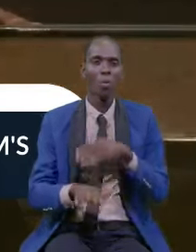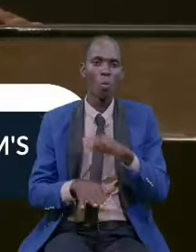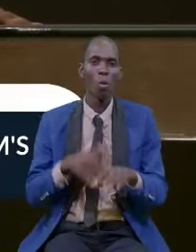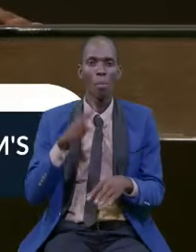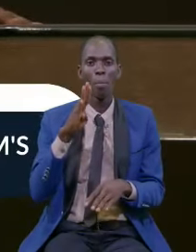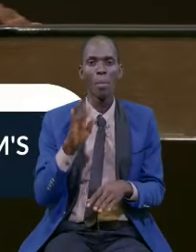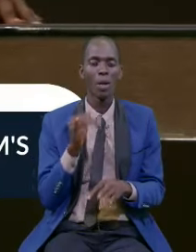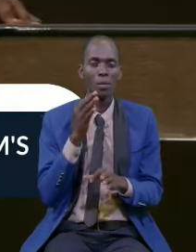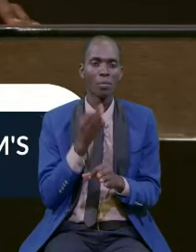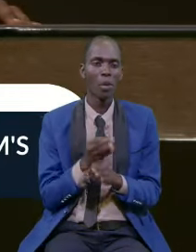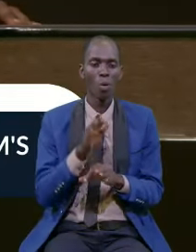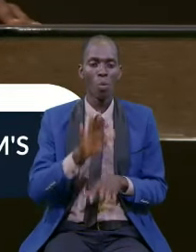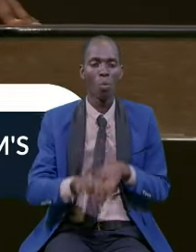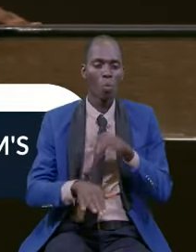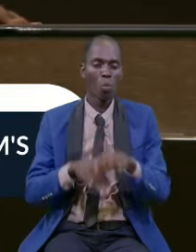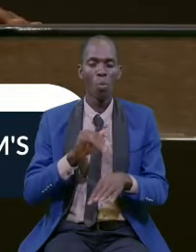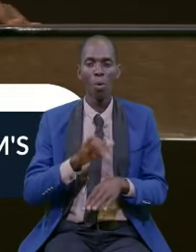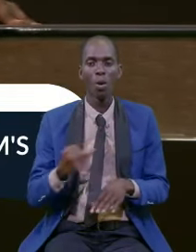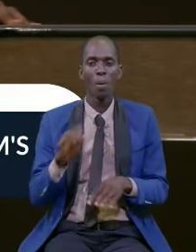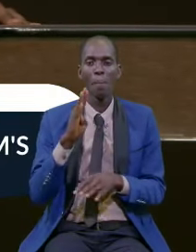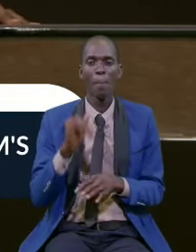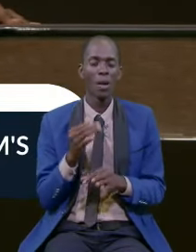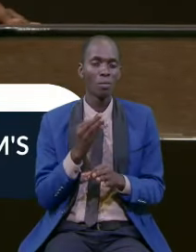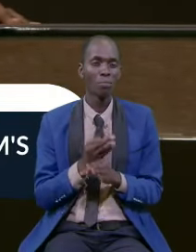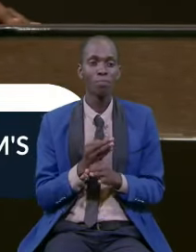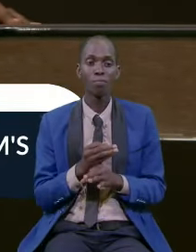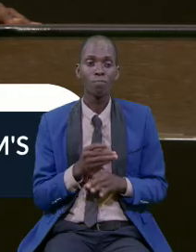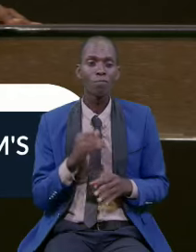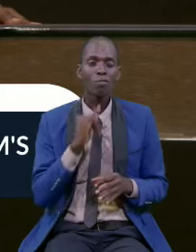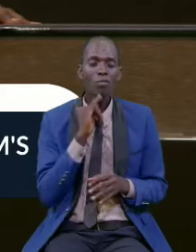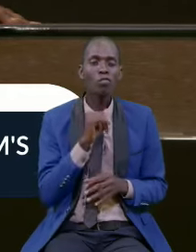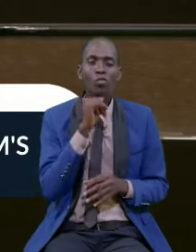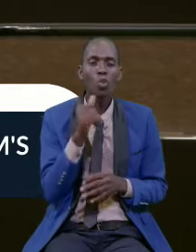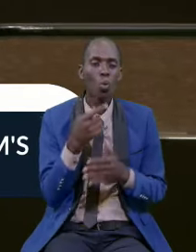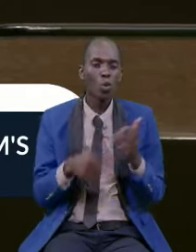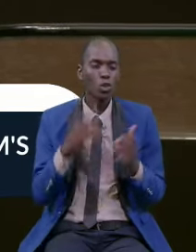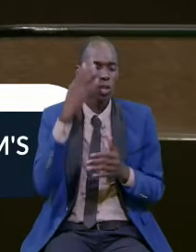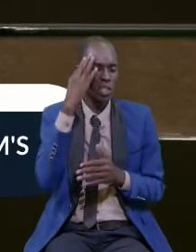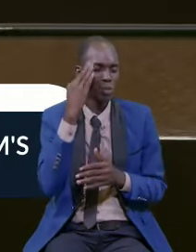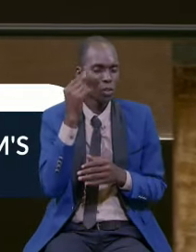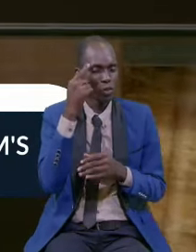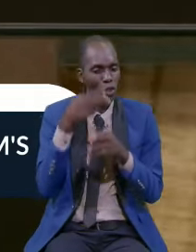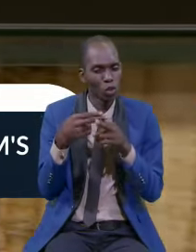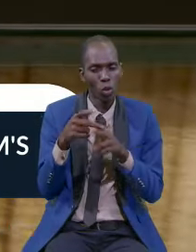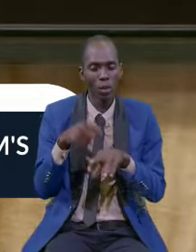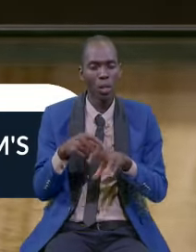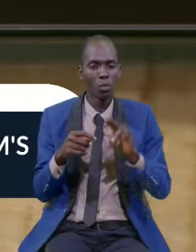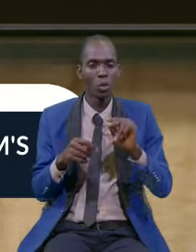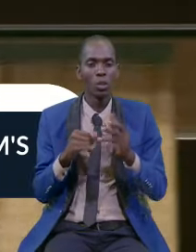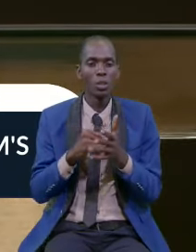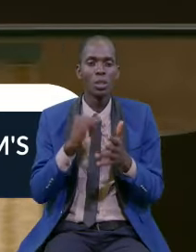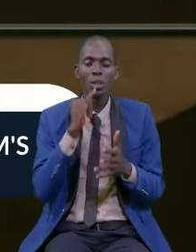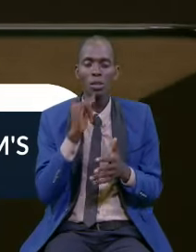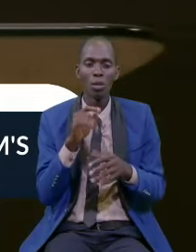faith. Walking in is not an experience of a moment. It's an experience that makes us go